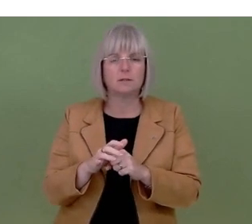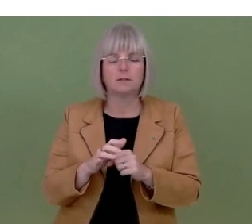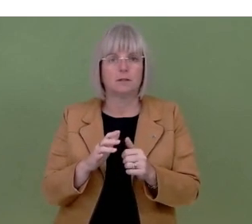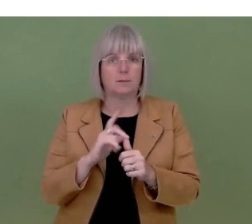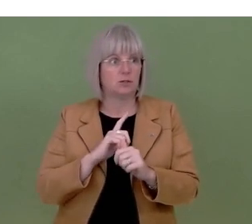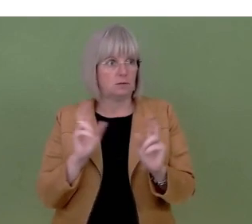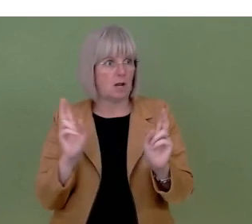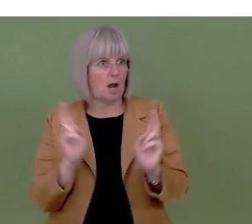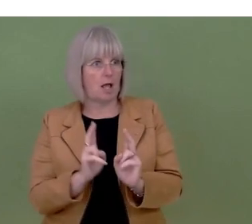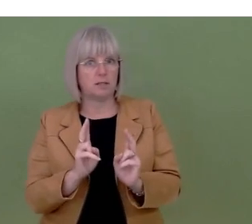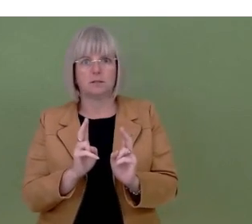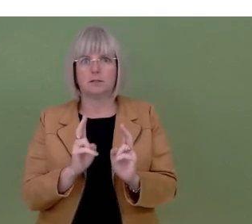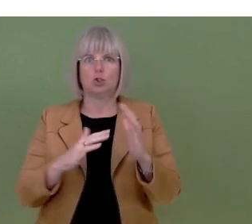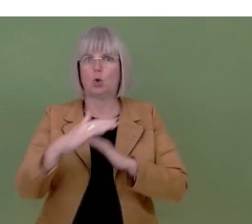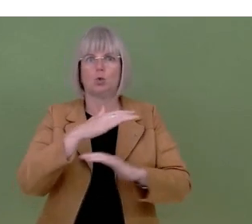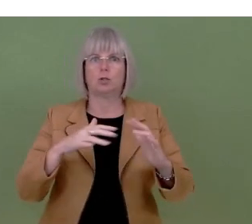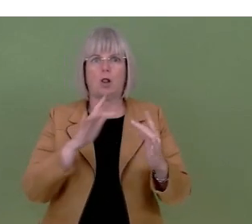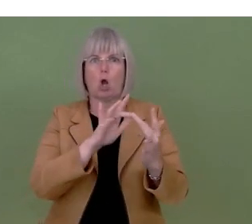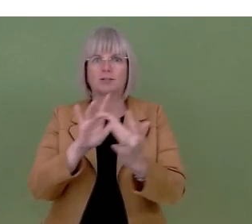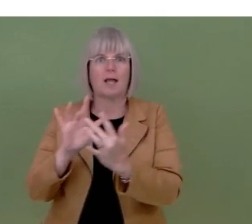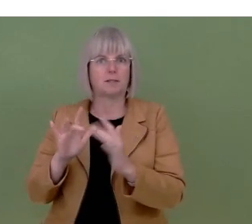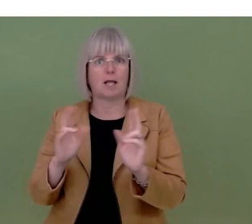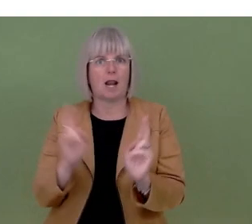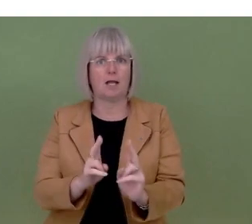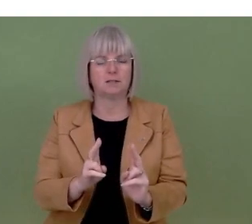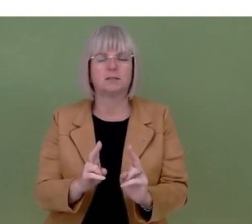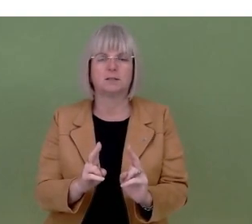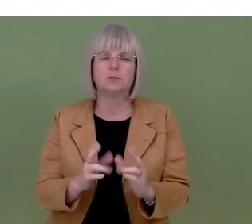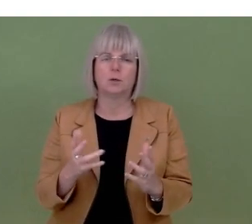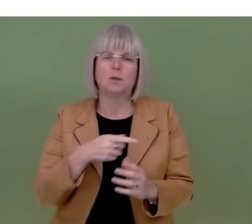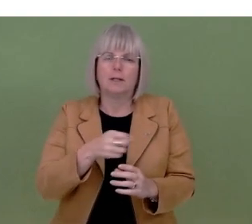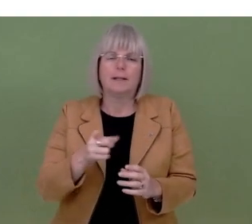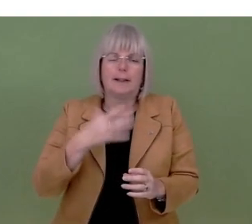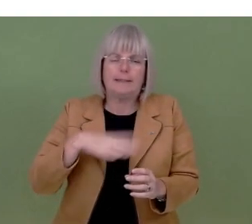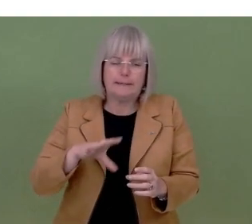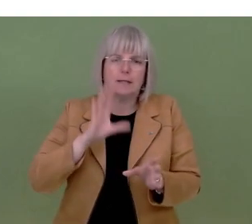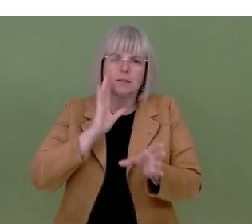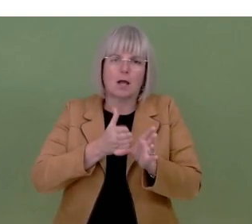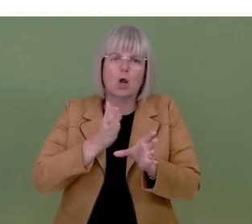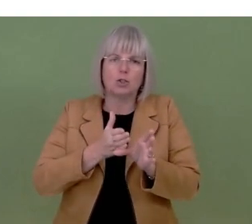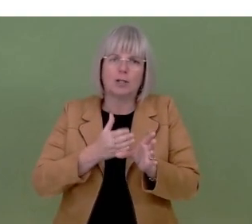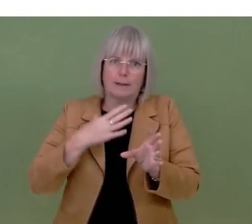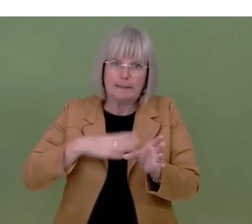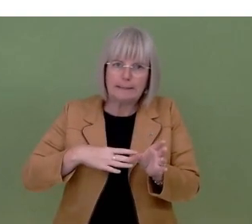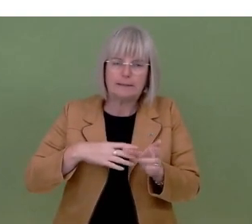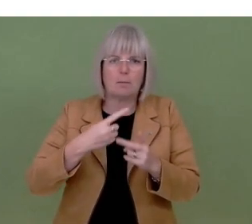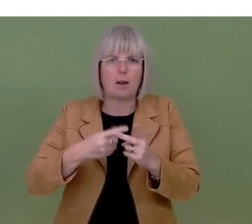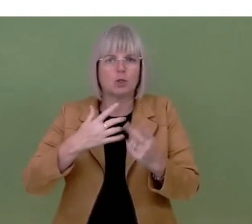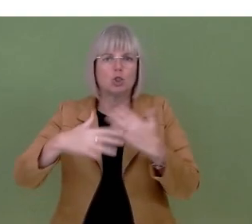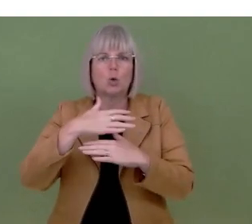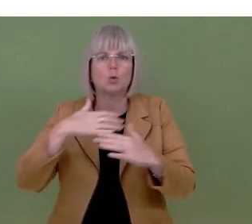so the group, there was a need for the psychological need for the group, and Social Prescriber helped as well to